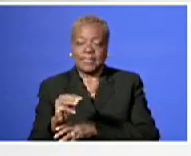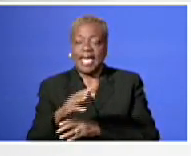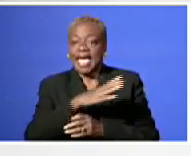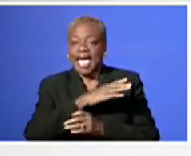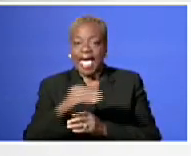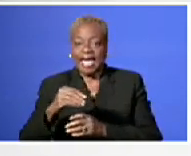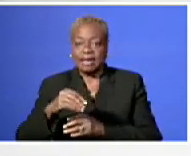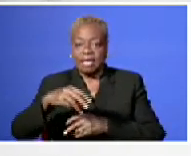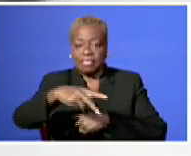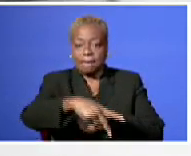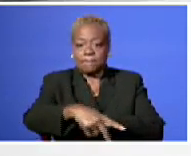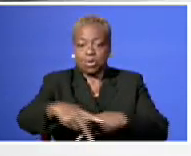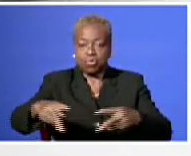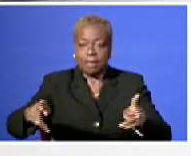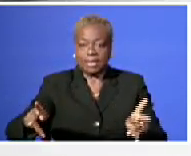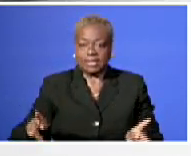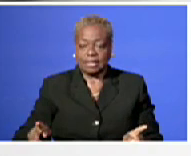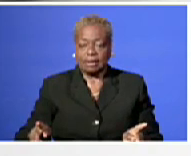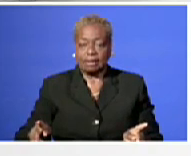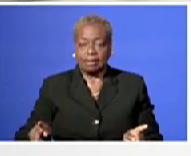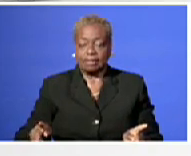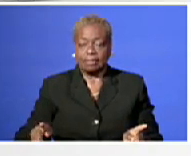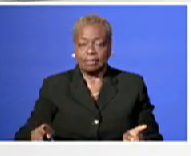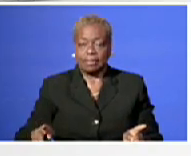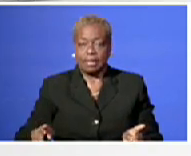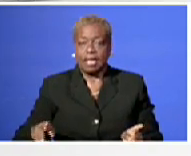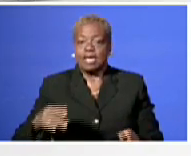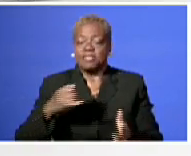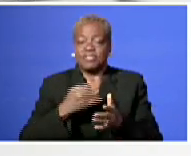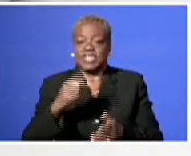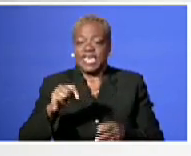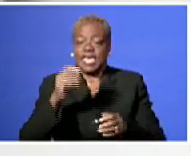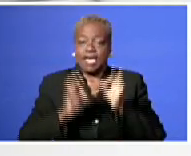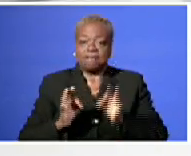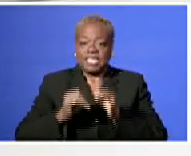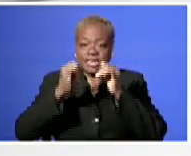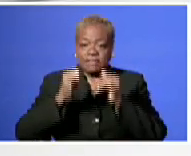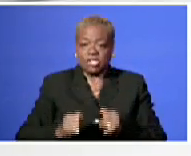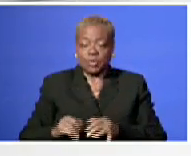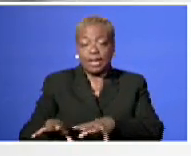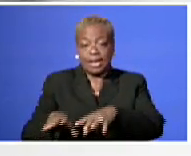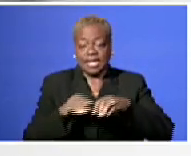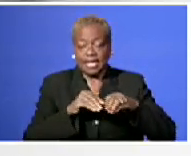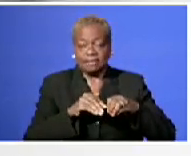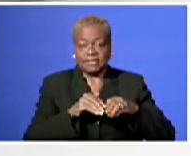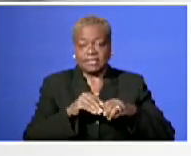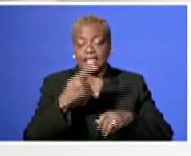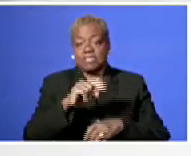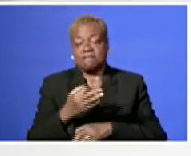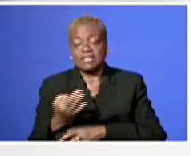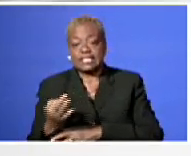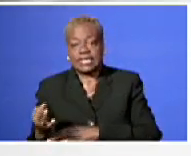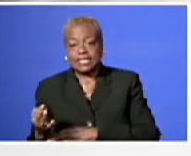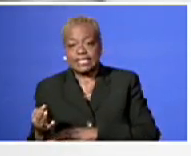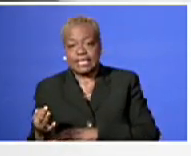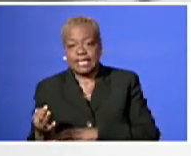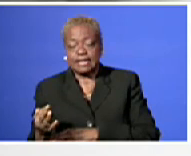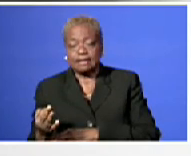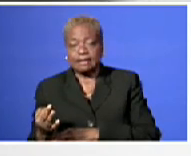perimeter, a geofencing perimeter. So if the individual leaves that vicinity,